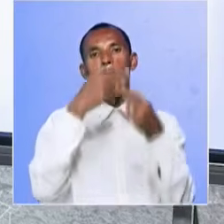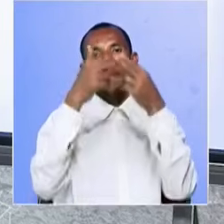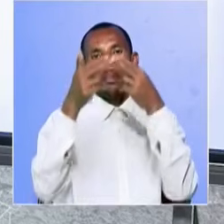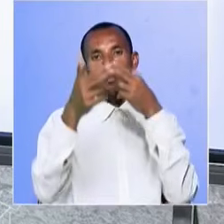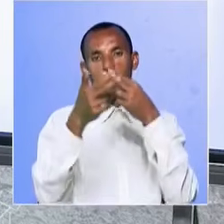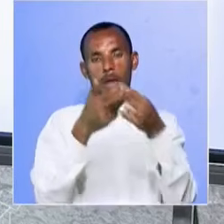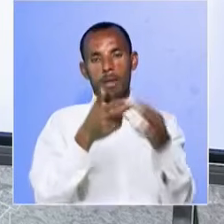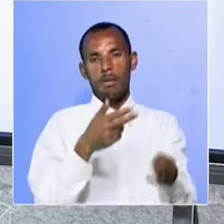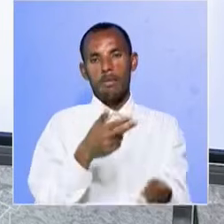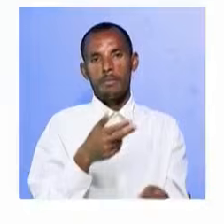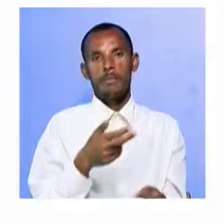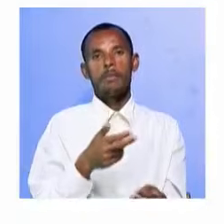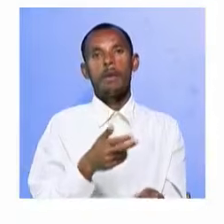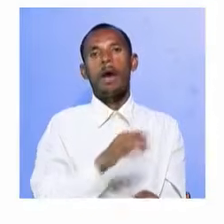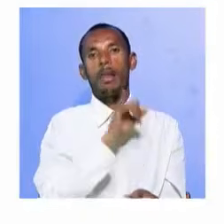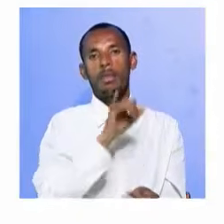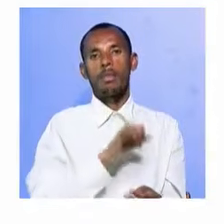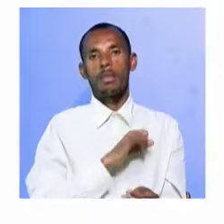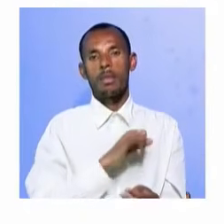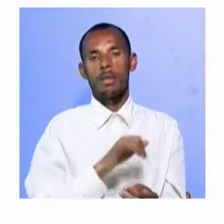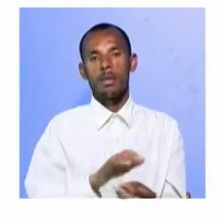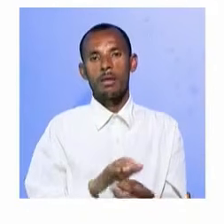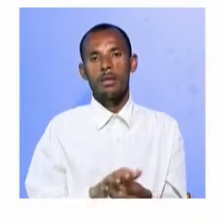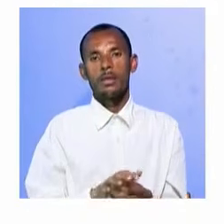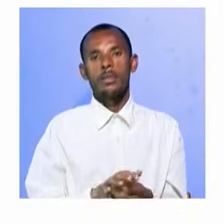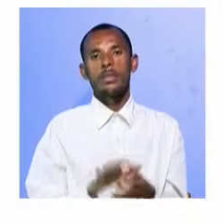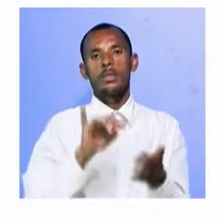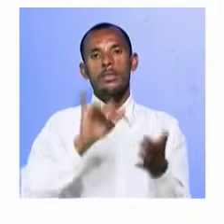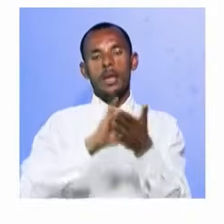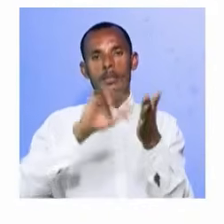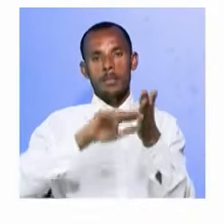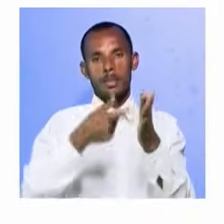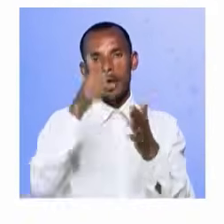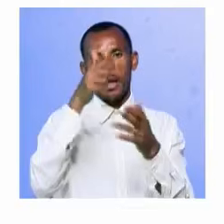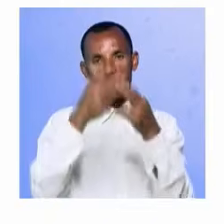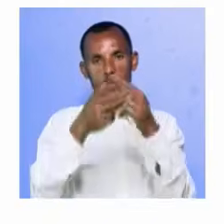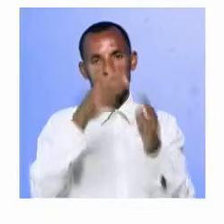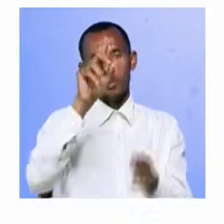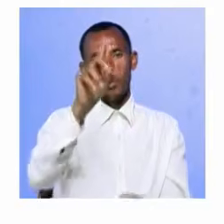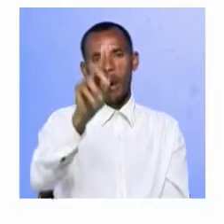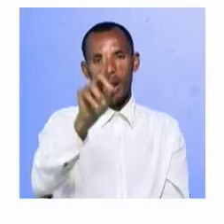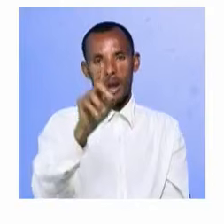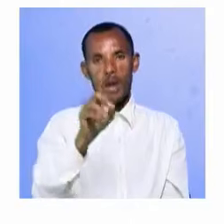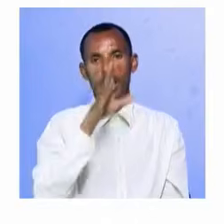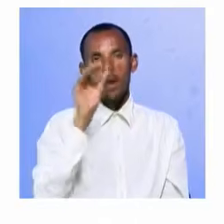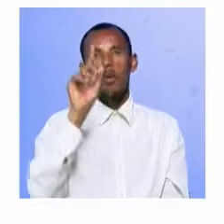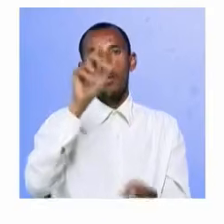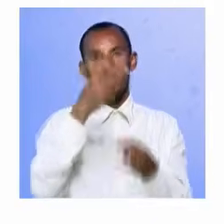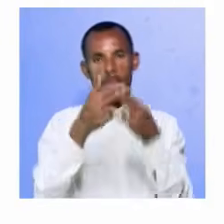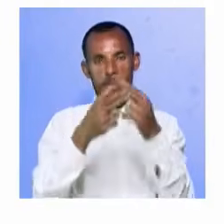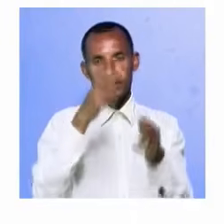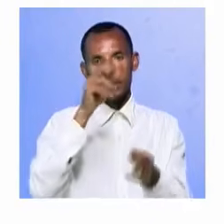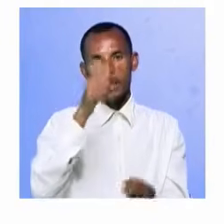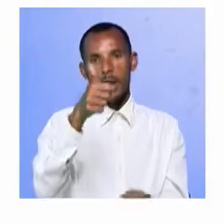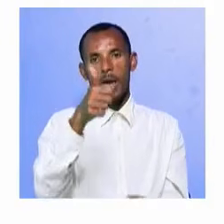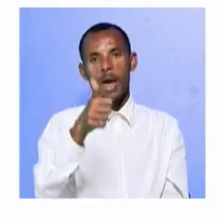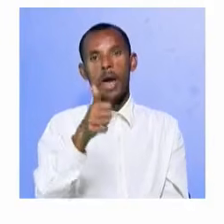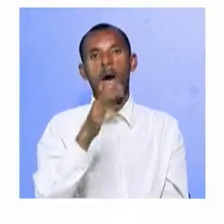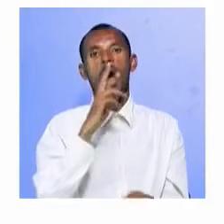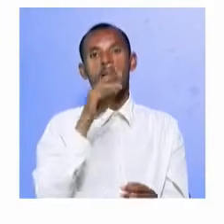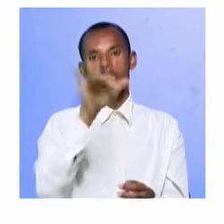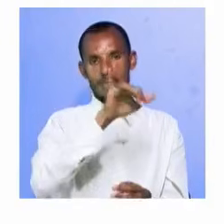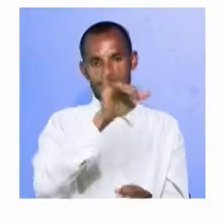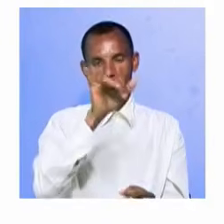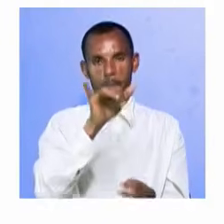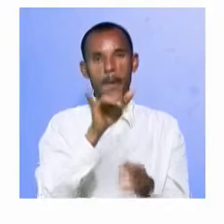multiplicative identity, okay? That means A times 1 and 1 times A are the same